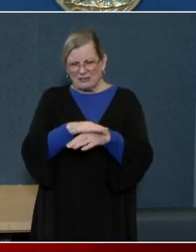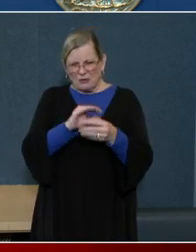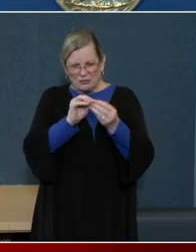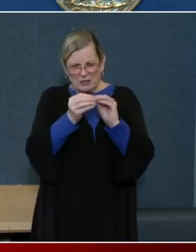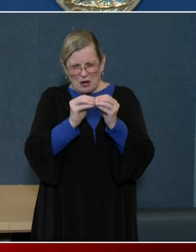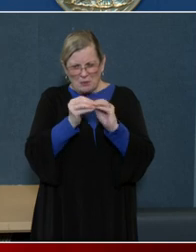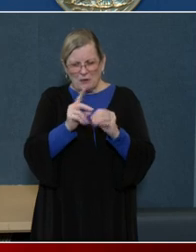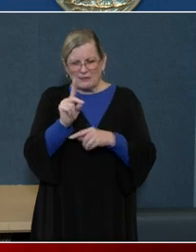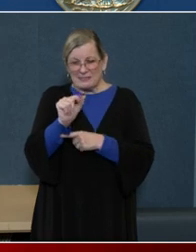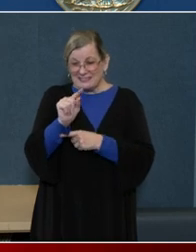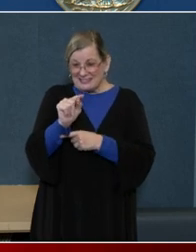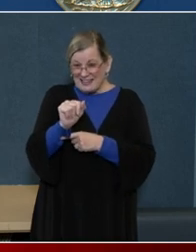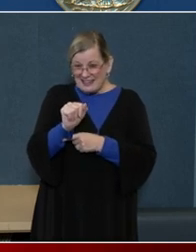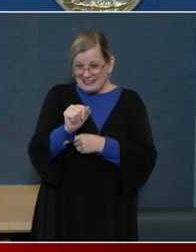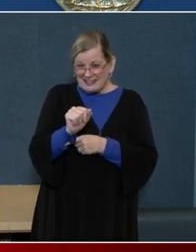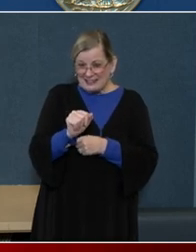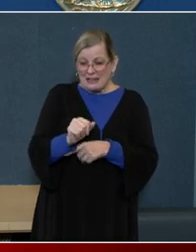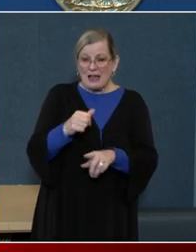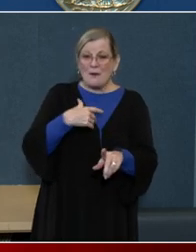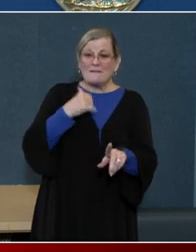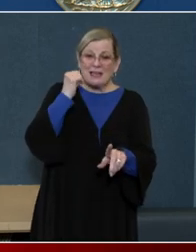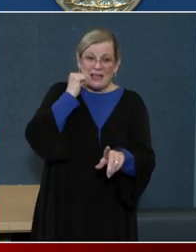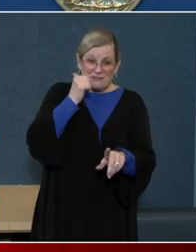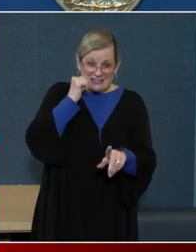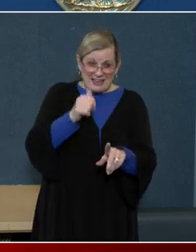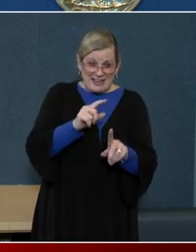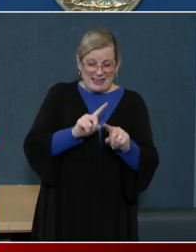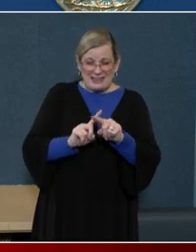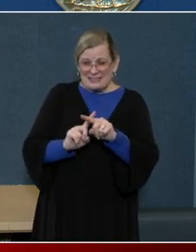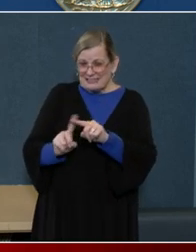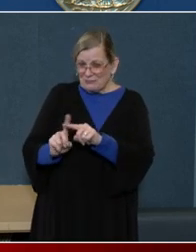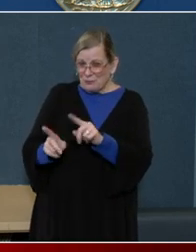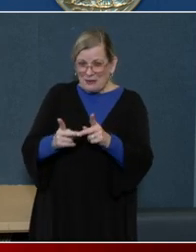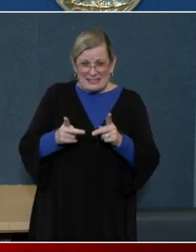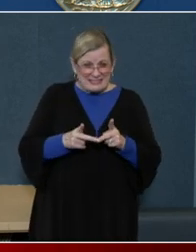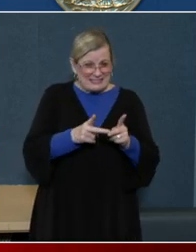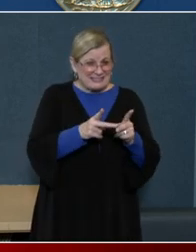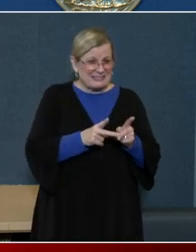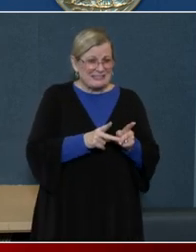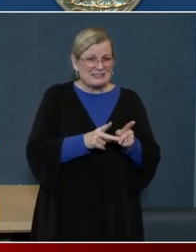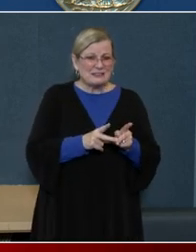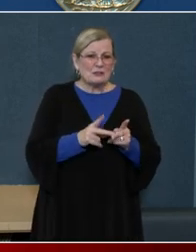every day, the district will continue to take how we contain this virus.